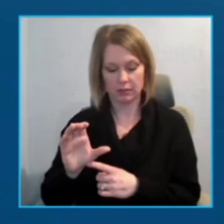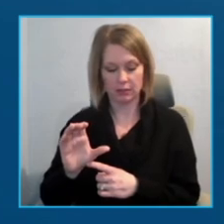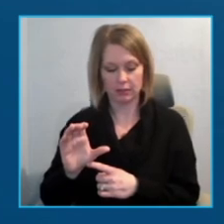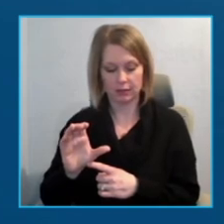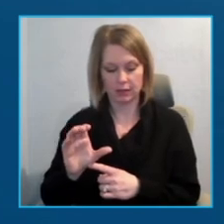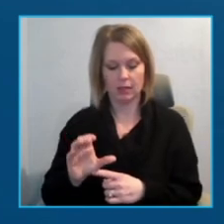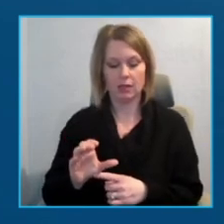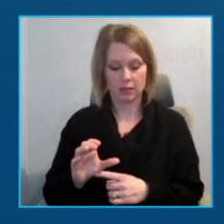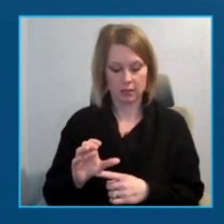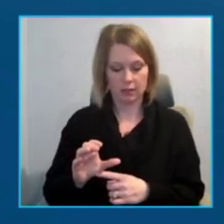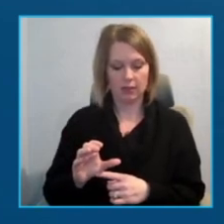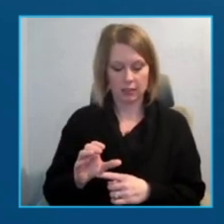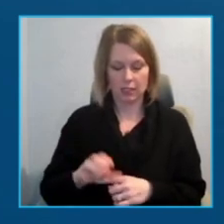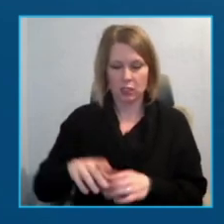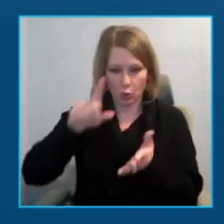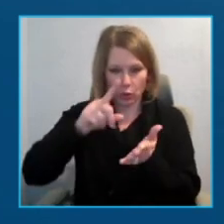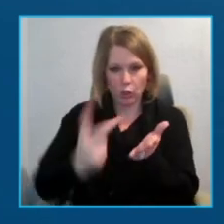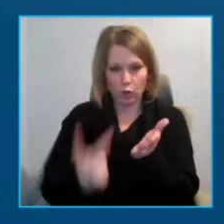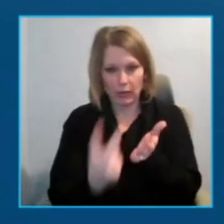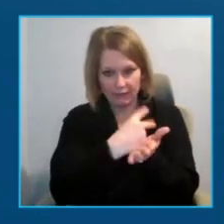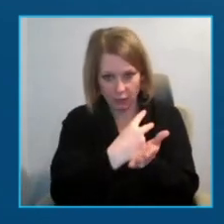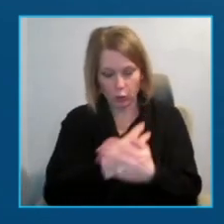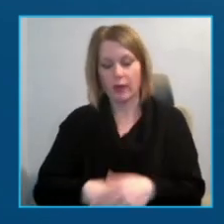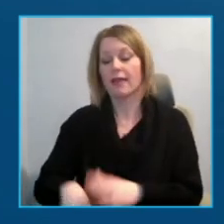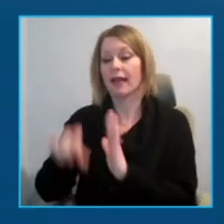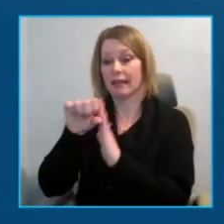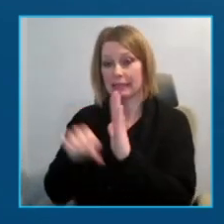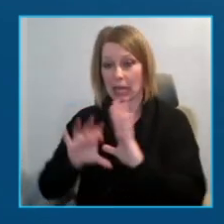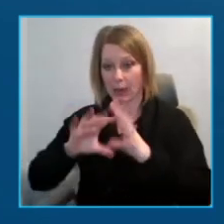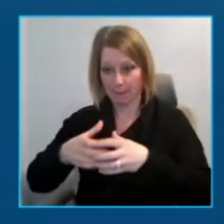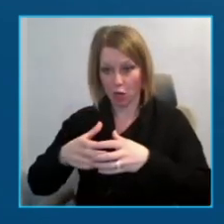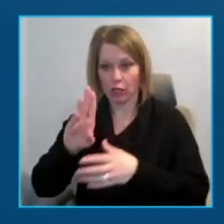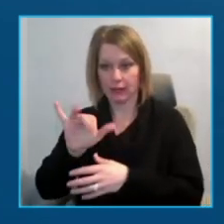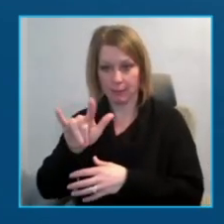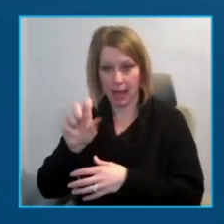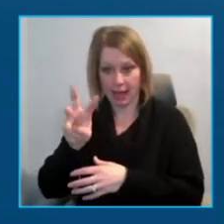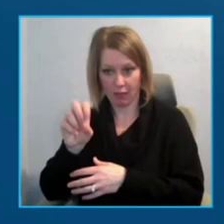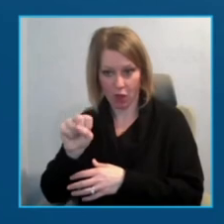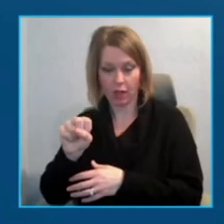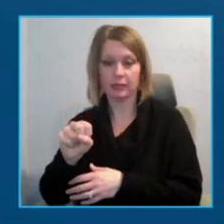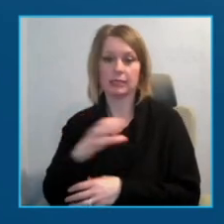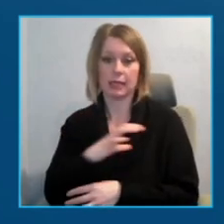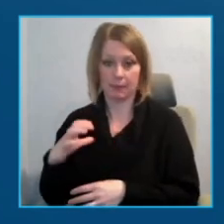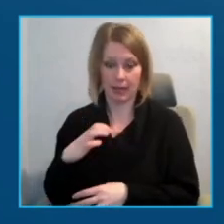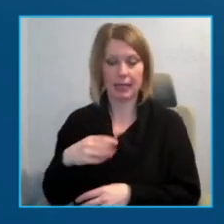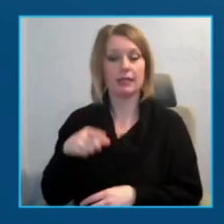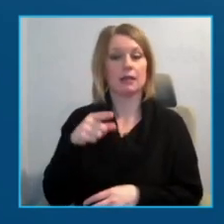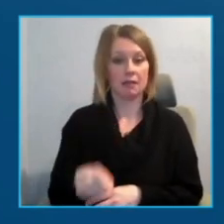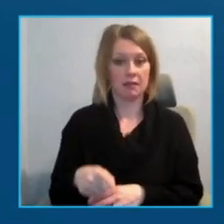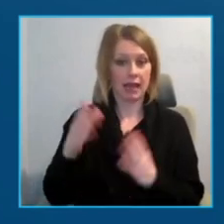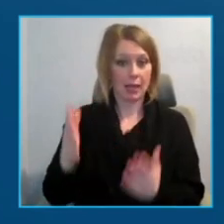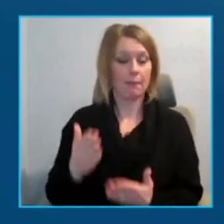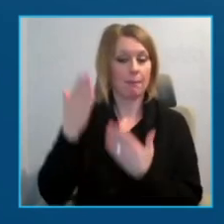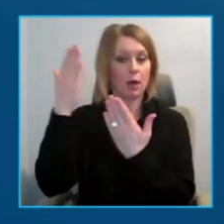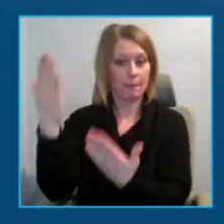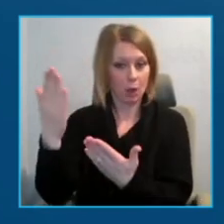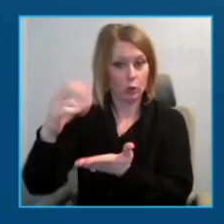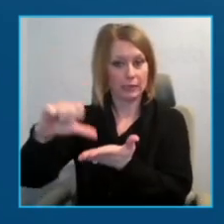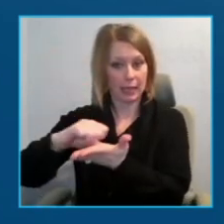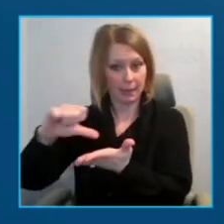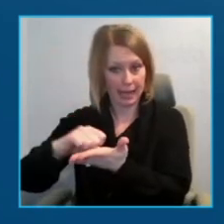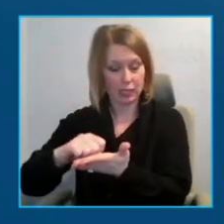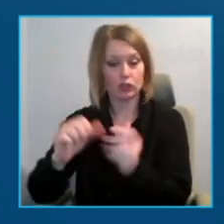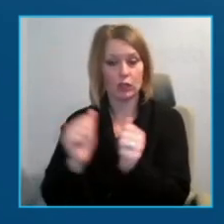whereas the state party and the bylaws committee considered and proposed changes in the key